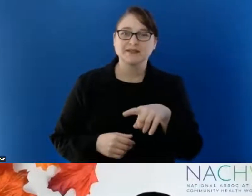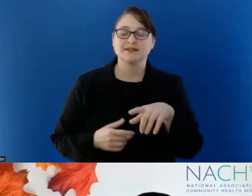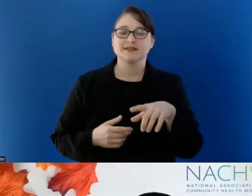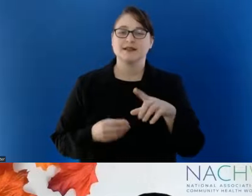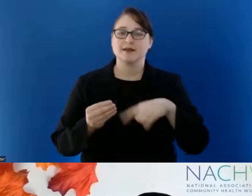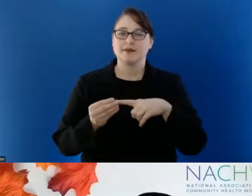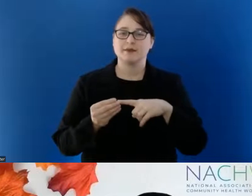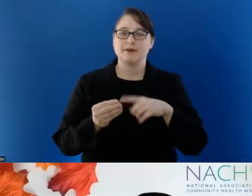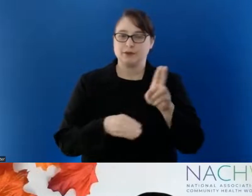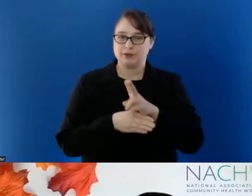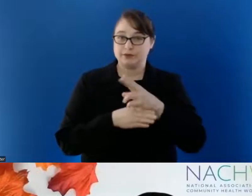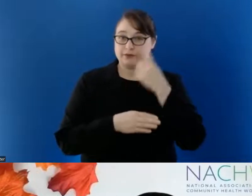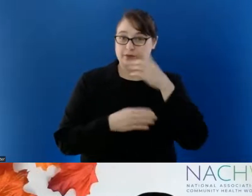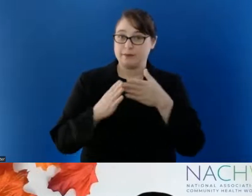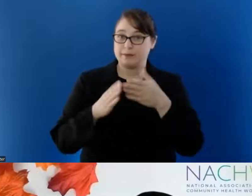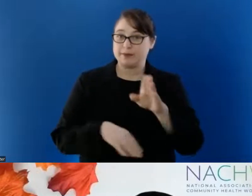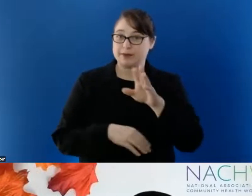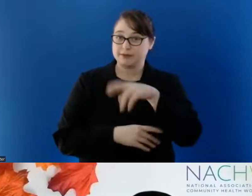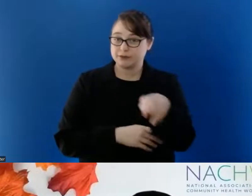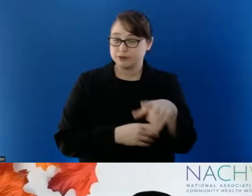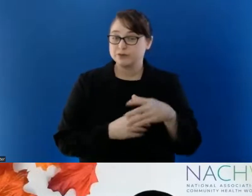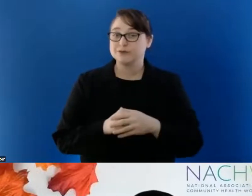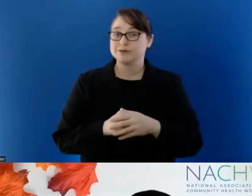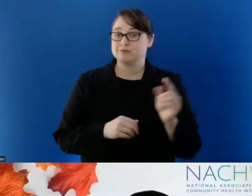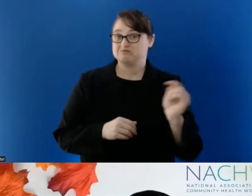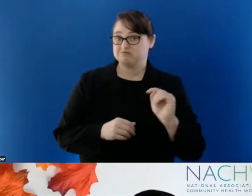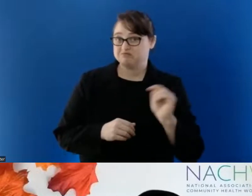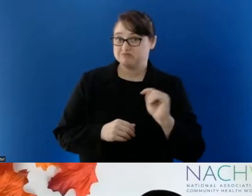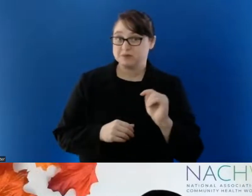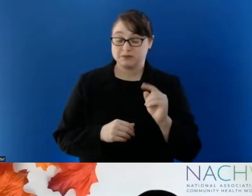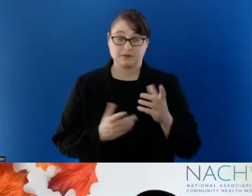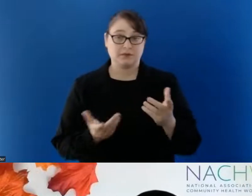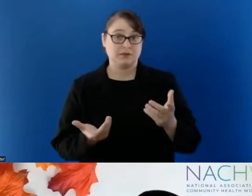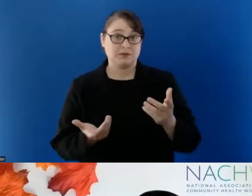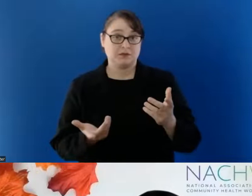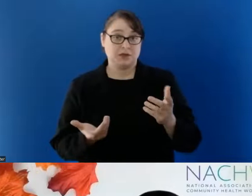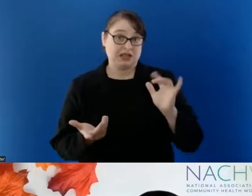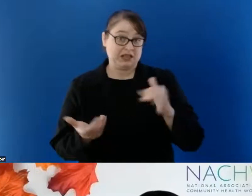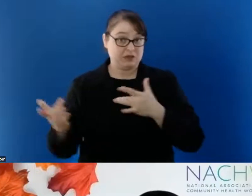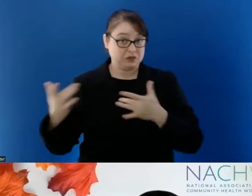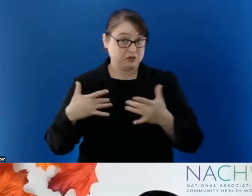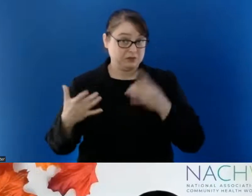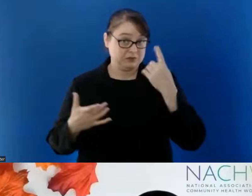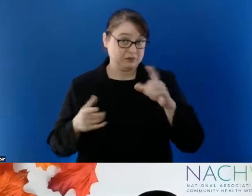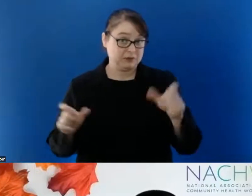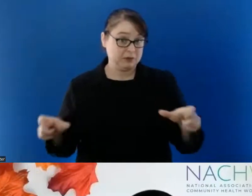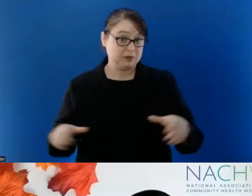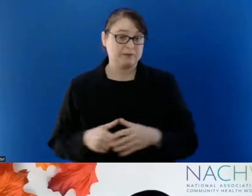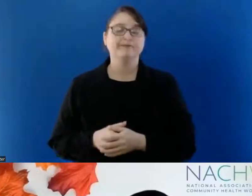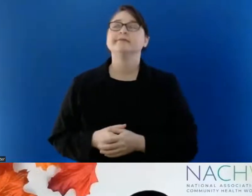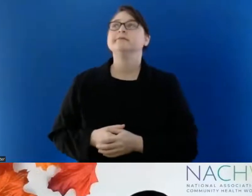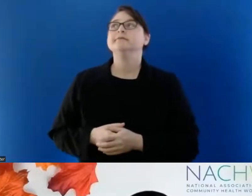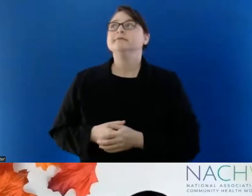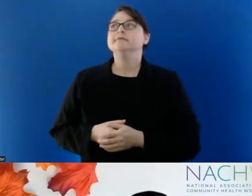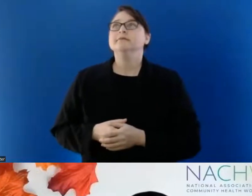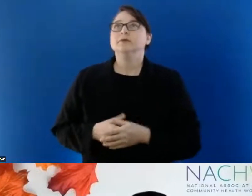public restrooms. Dr. Furness, do you want to talk about if that should be a concern for folks? So